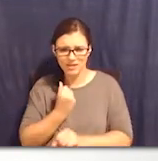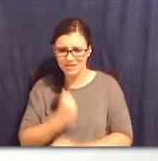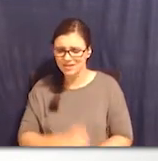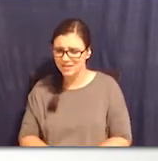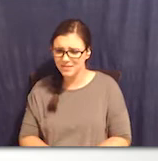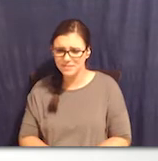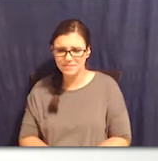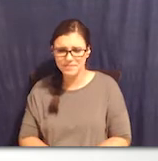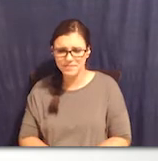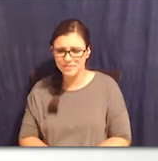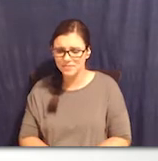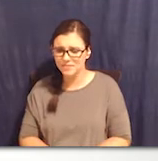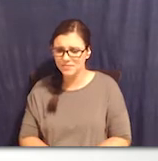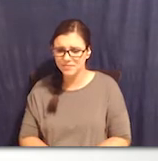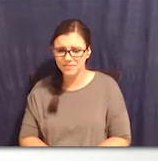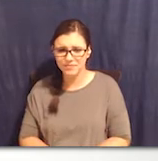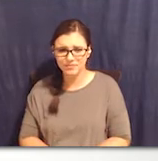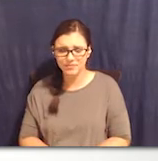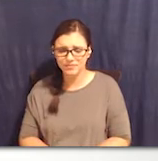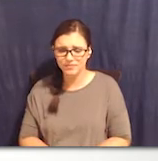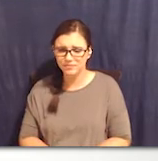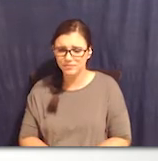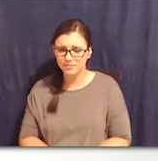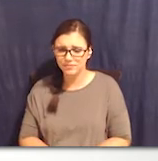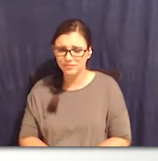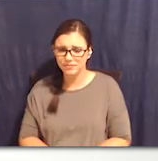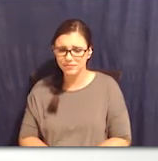you even try to win.